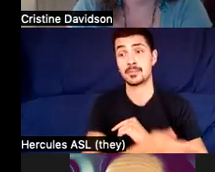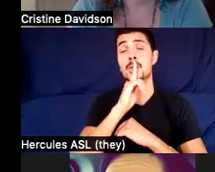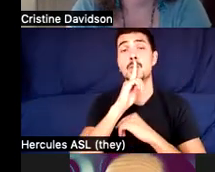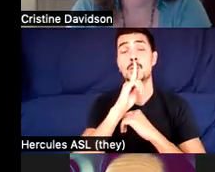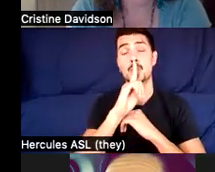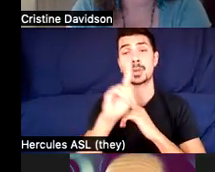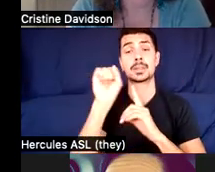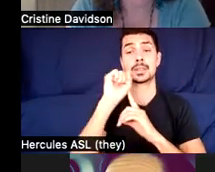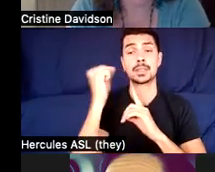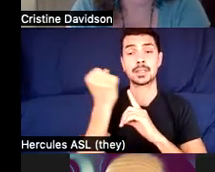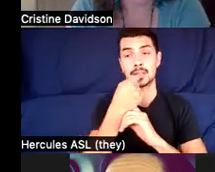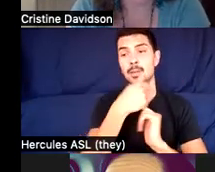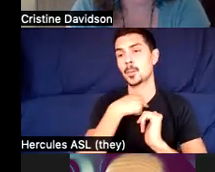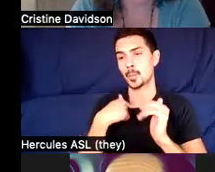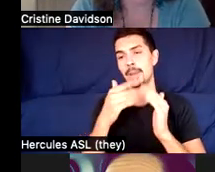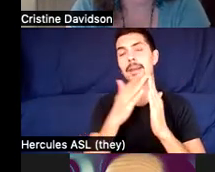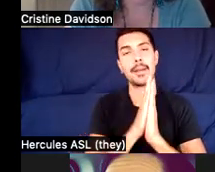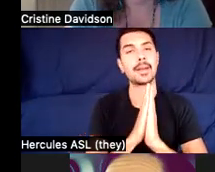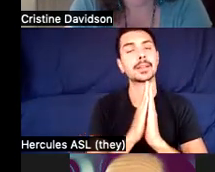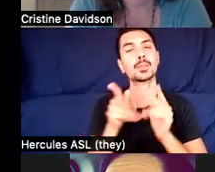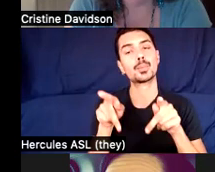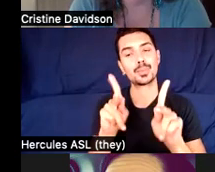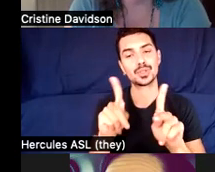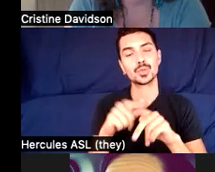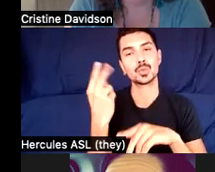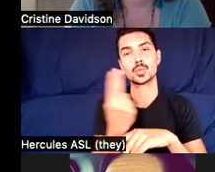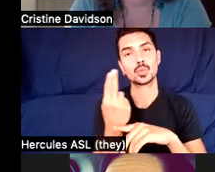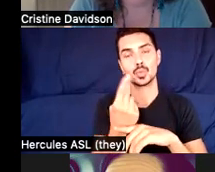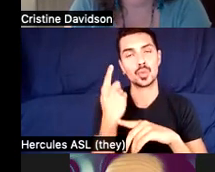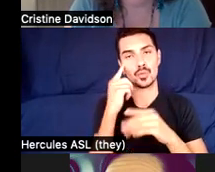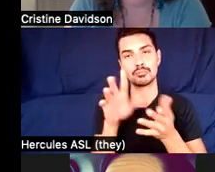we've asked for permission to add in here. So this really happens.